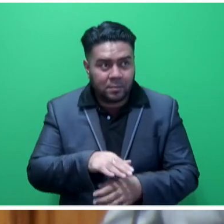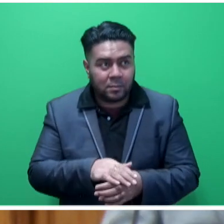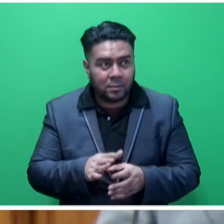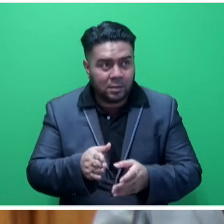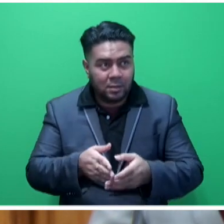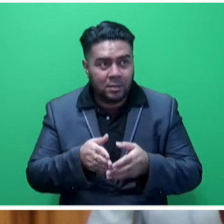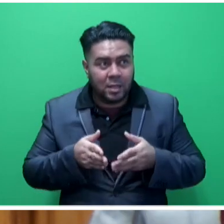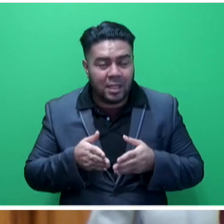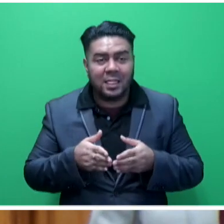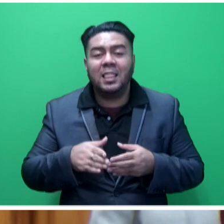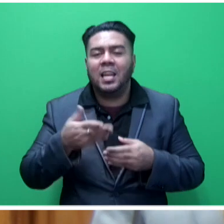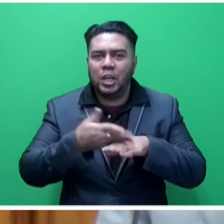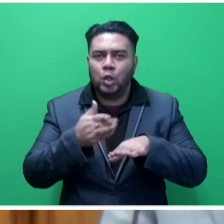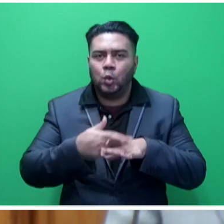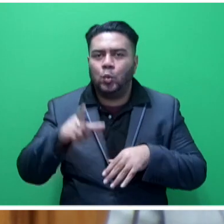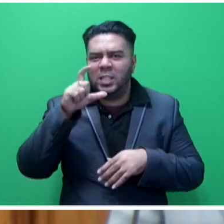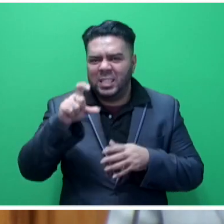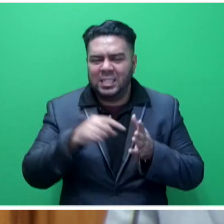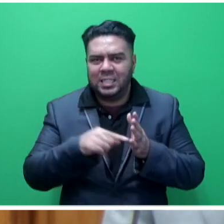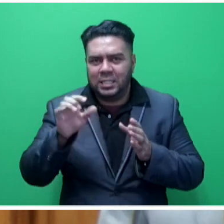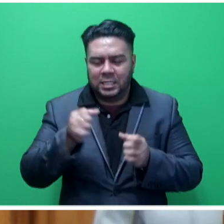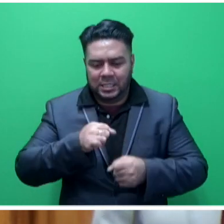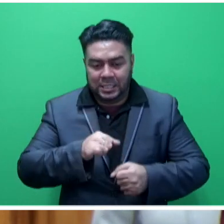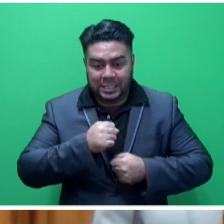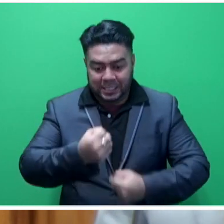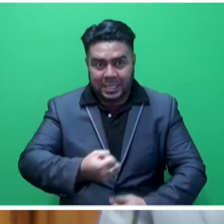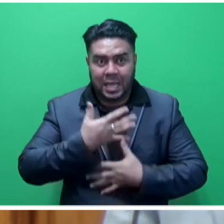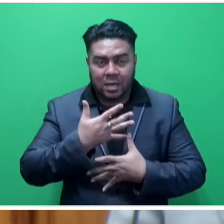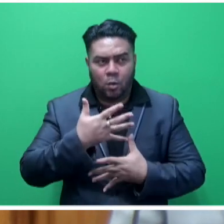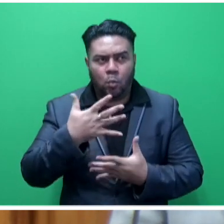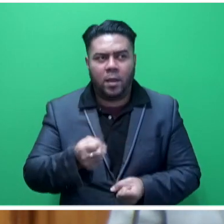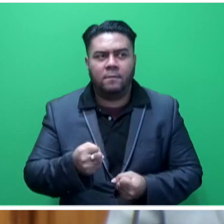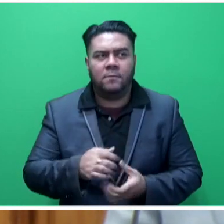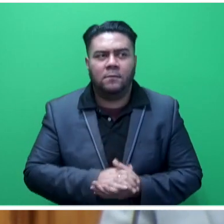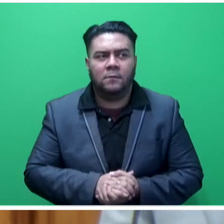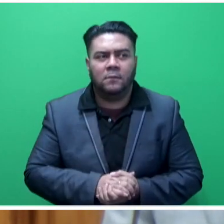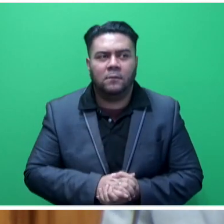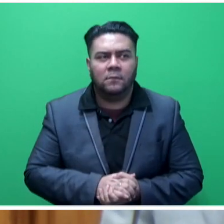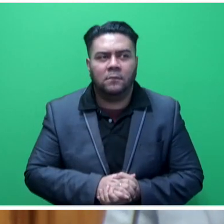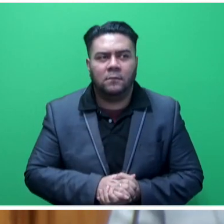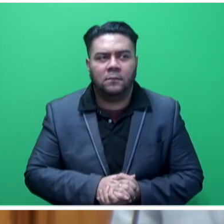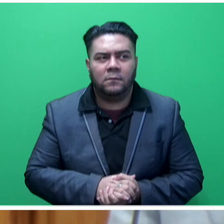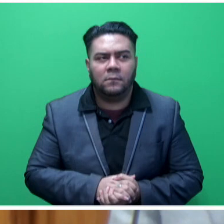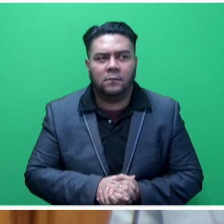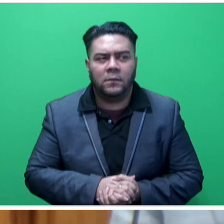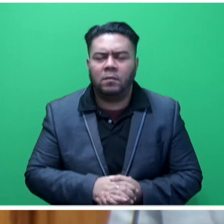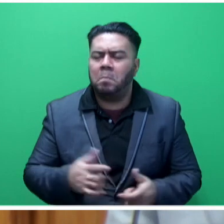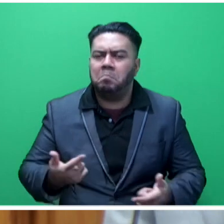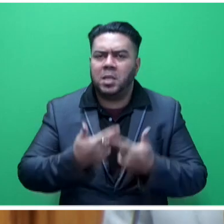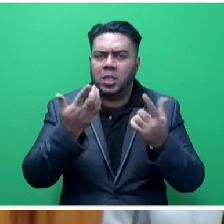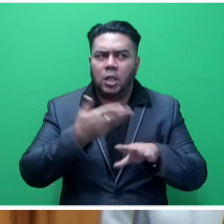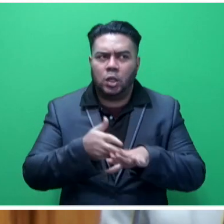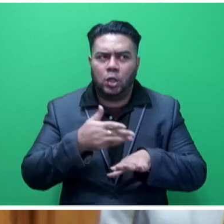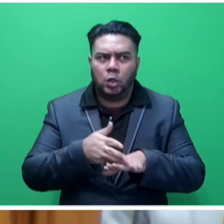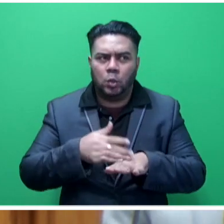adjacent to where the new CT scanner will sit. Recently, there's been installed a large general X-ray machine, which is ceiling